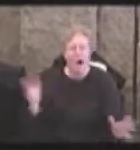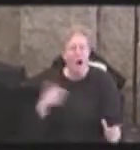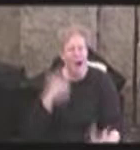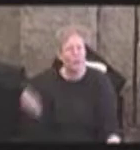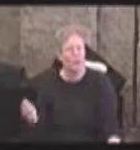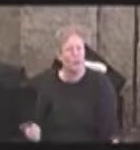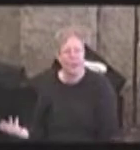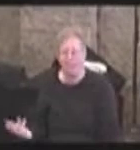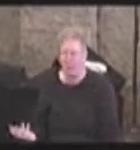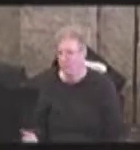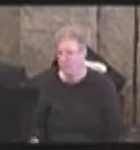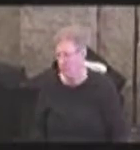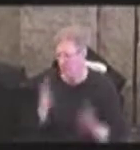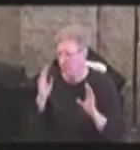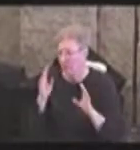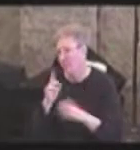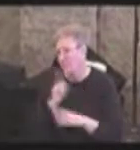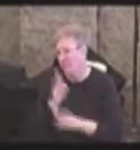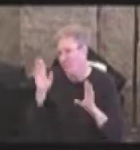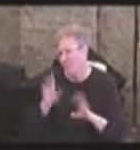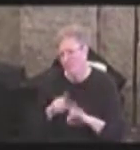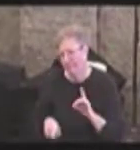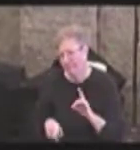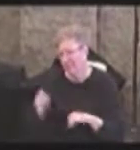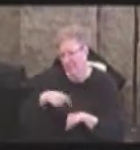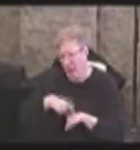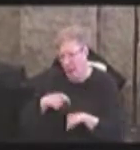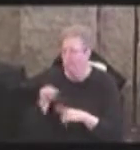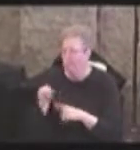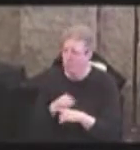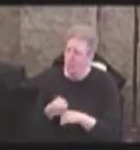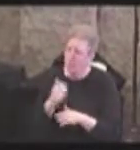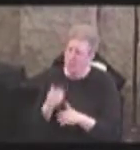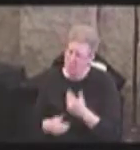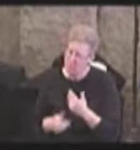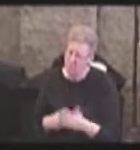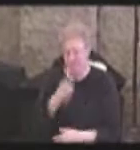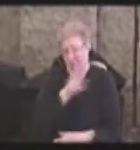do. It would be great if it worked that way, but it doesn't. It takes time, at least not in my experience.